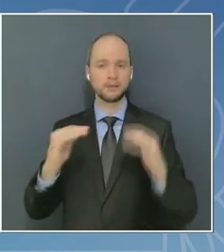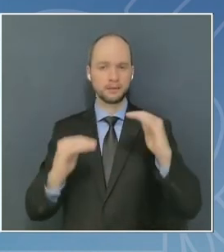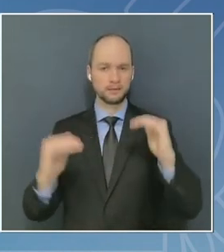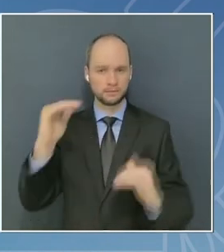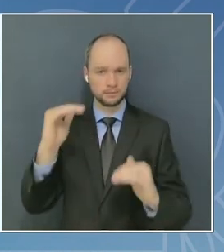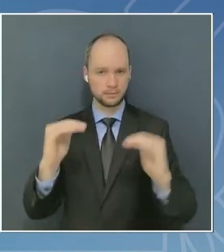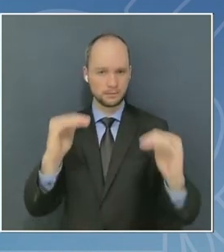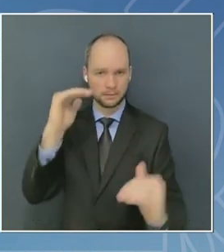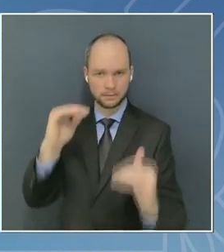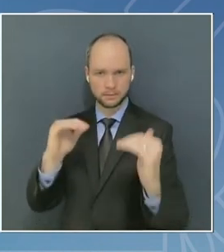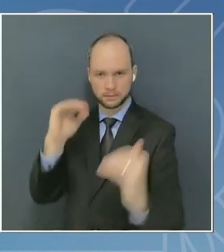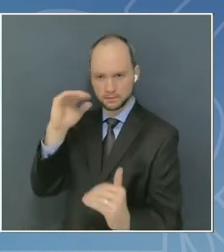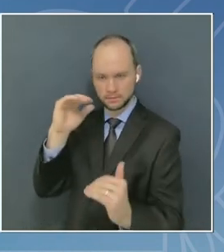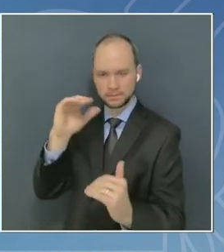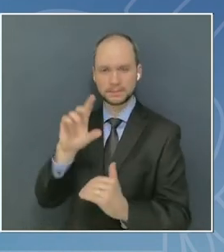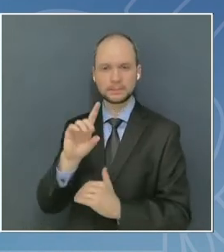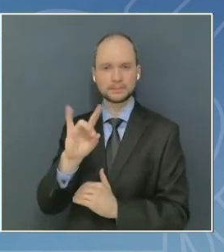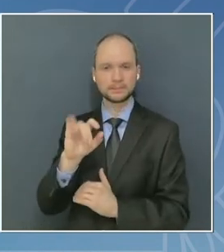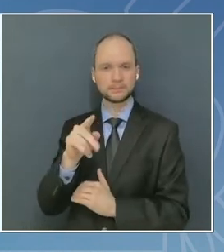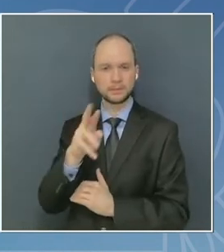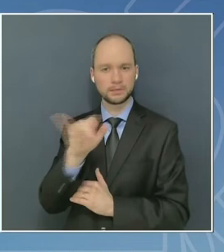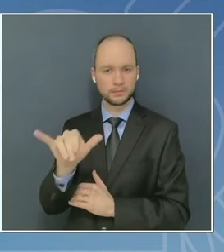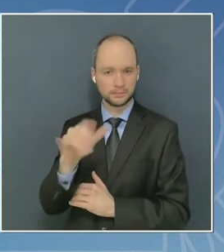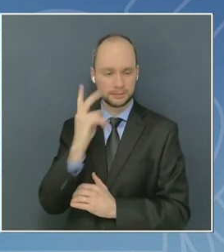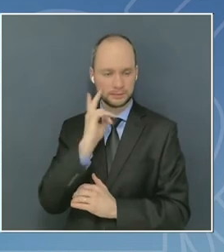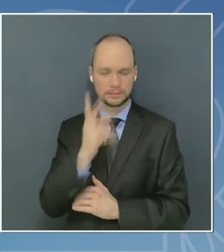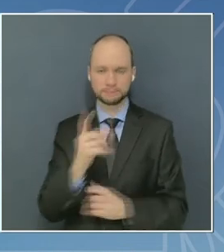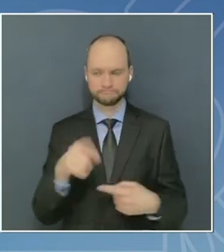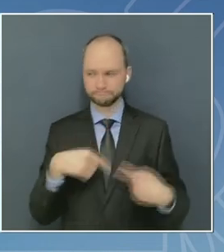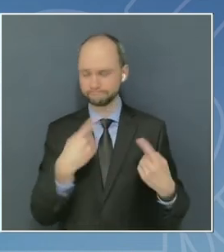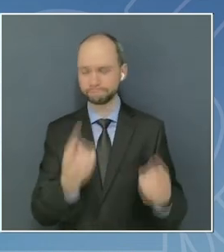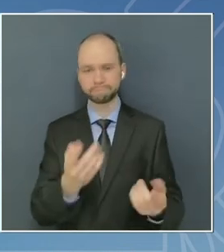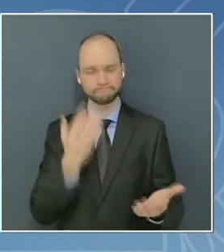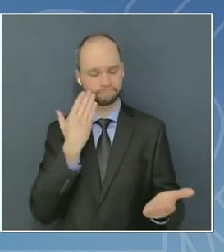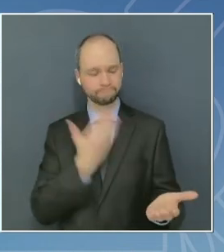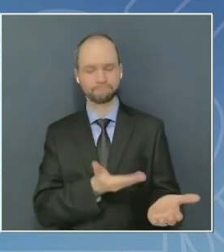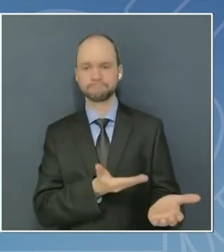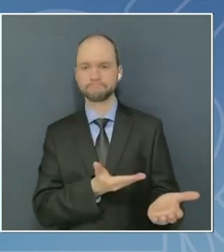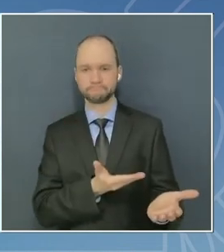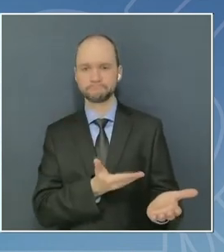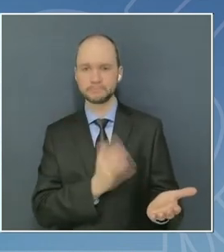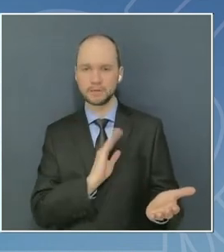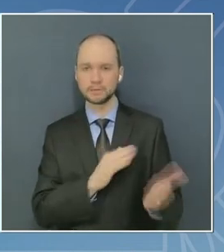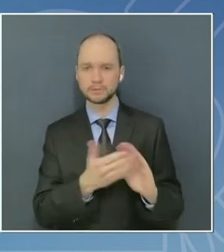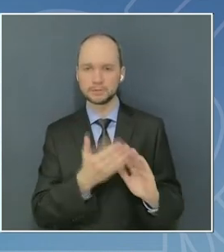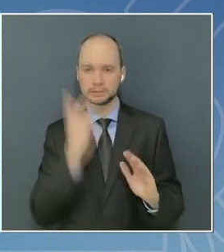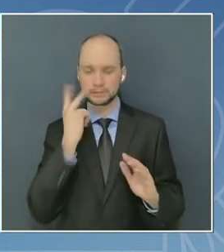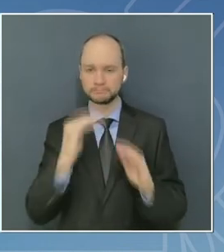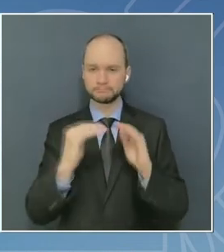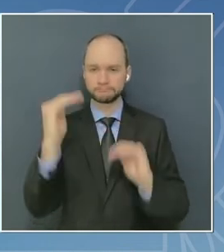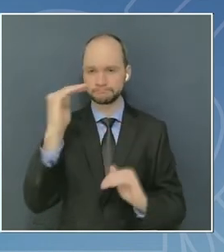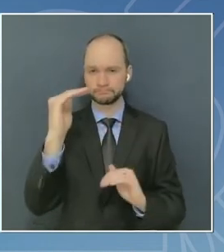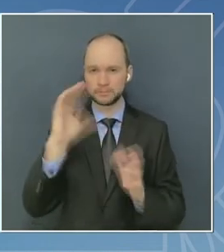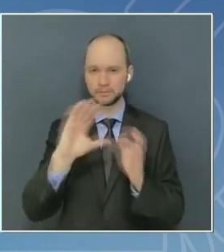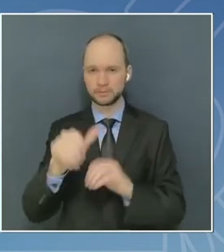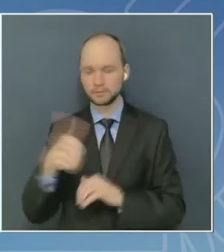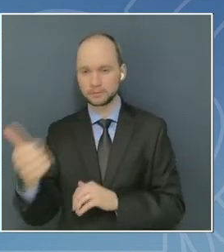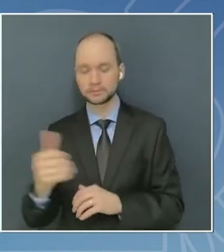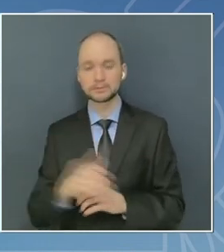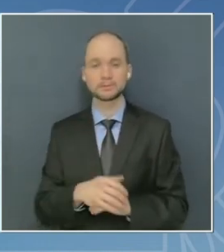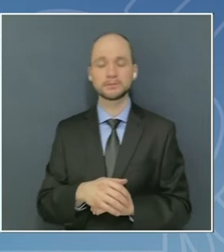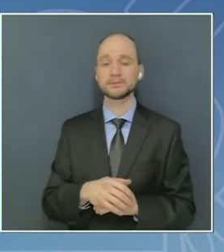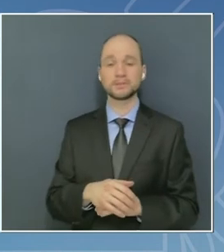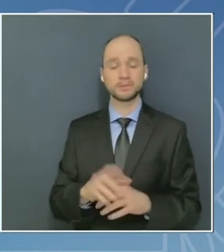disparities that have long existed in our communities, the epidemic and pandemic of hate